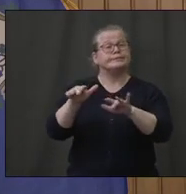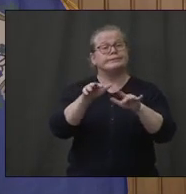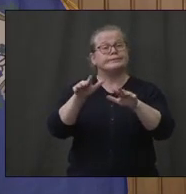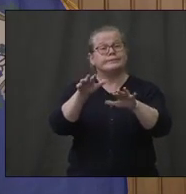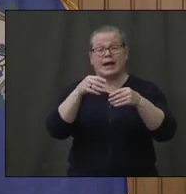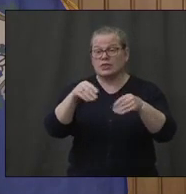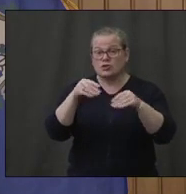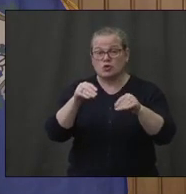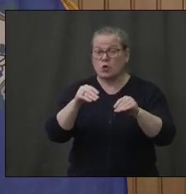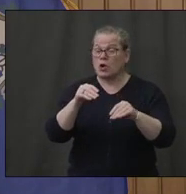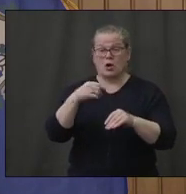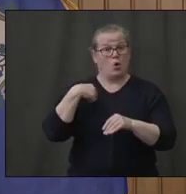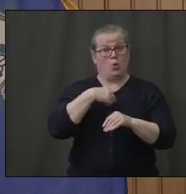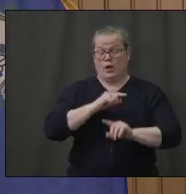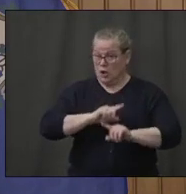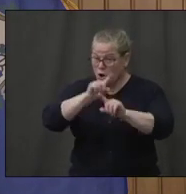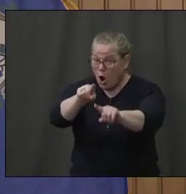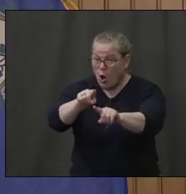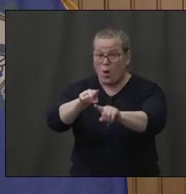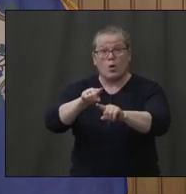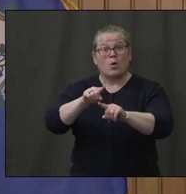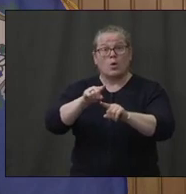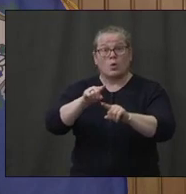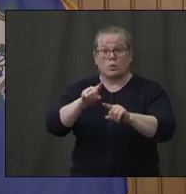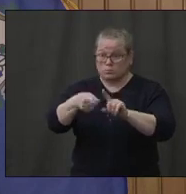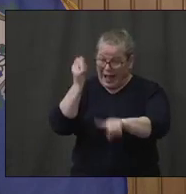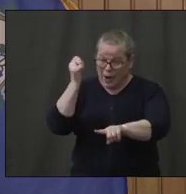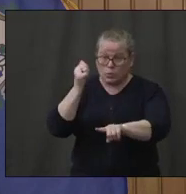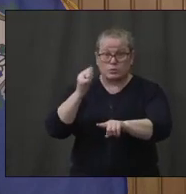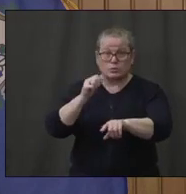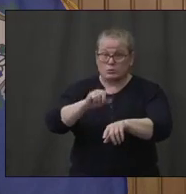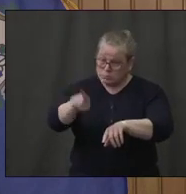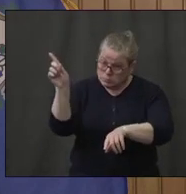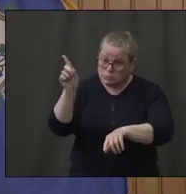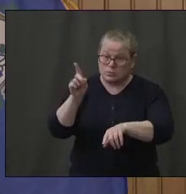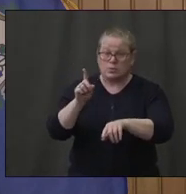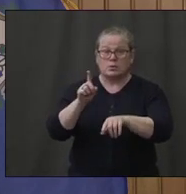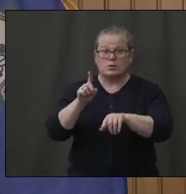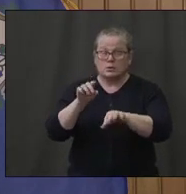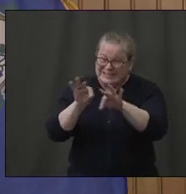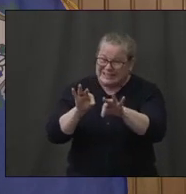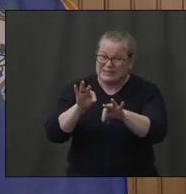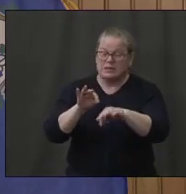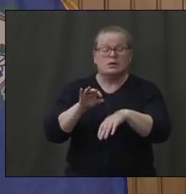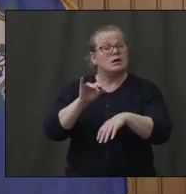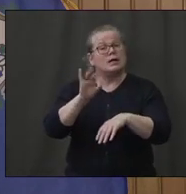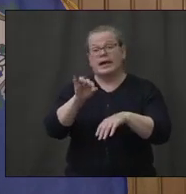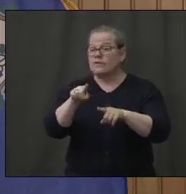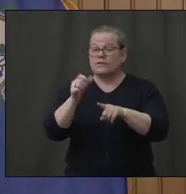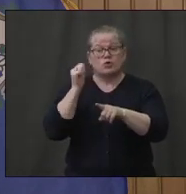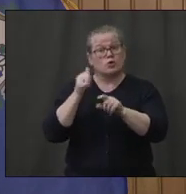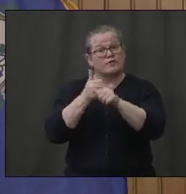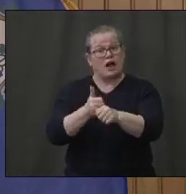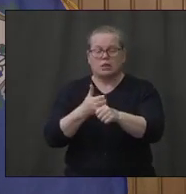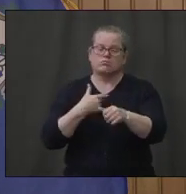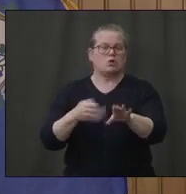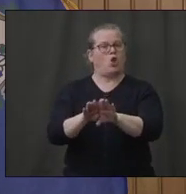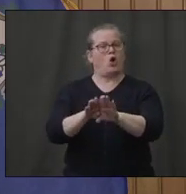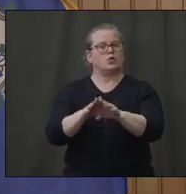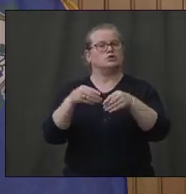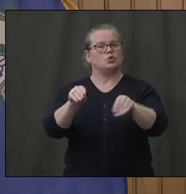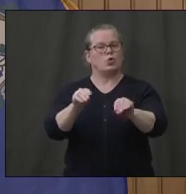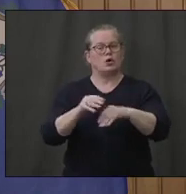stay open if they don't honor the social distancing restrictions. We're working like heck with young people to inform them every day. I'm thinking hard